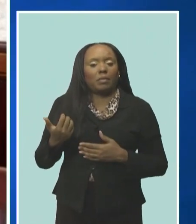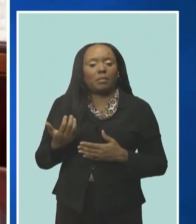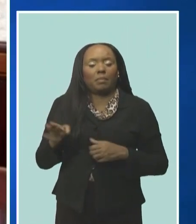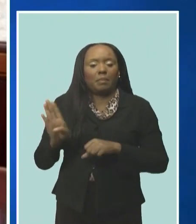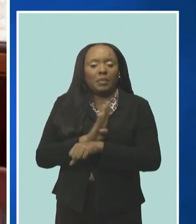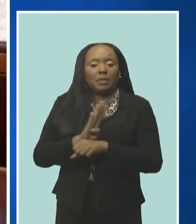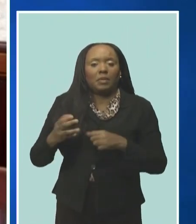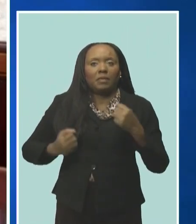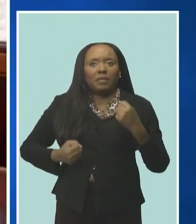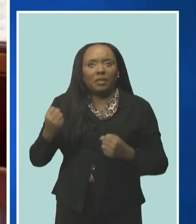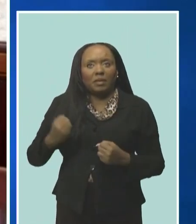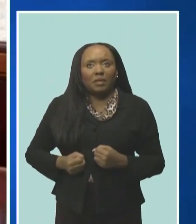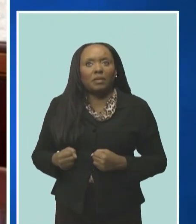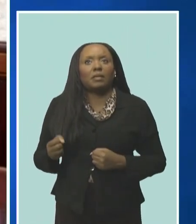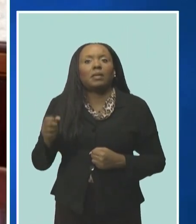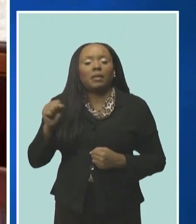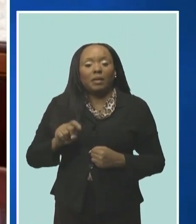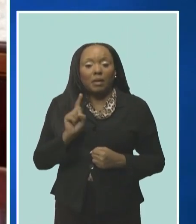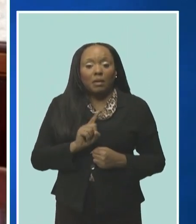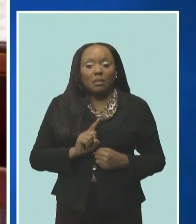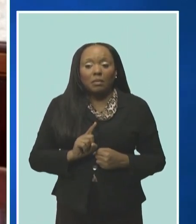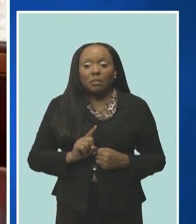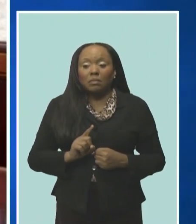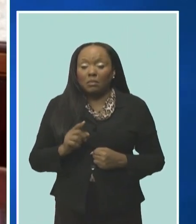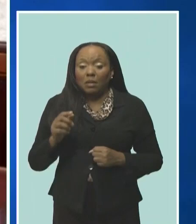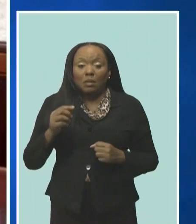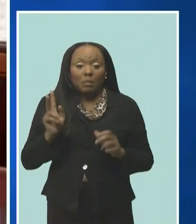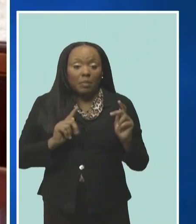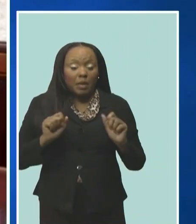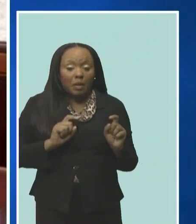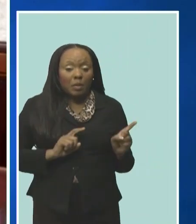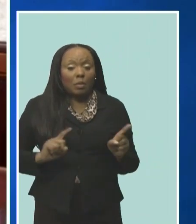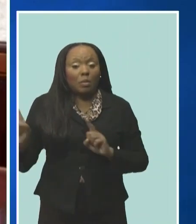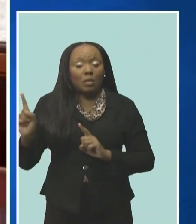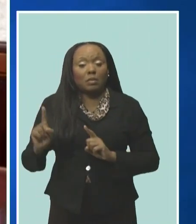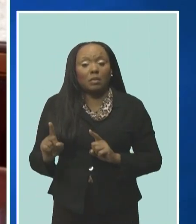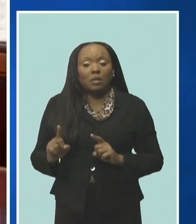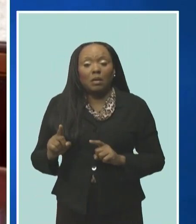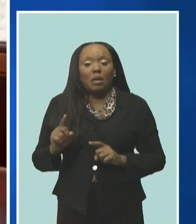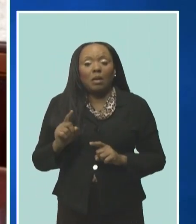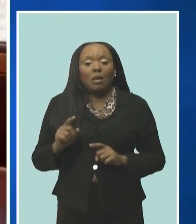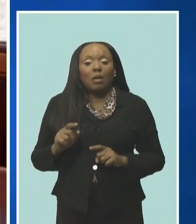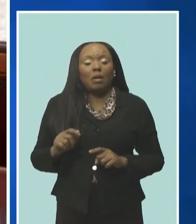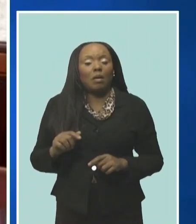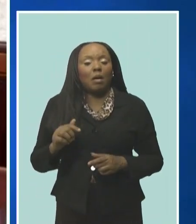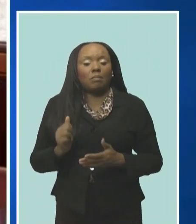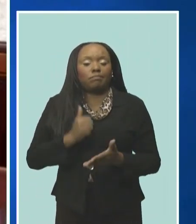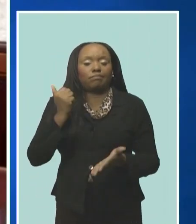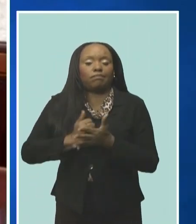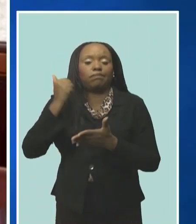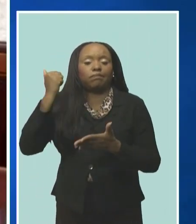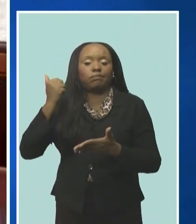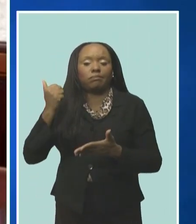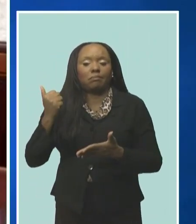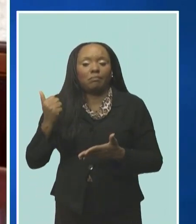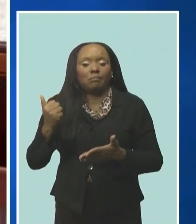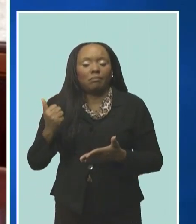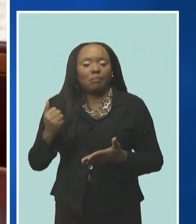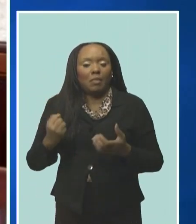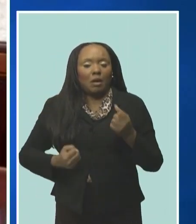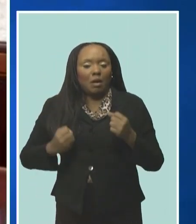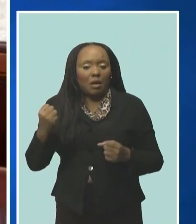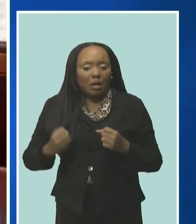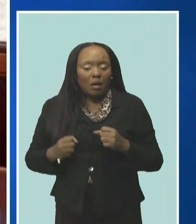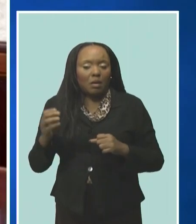examined by authorized private garages, whereas the Barbados Licensing Authority would continue to inspect and to examine